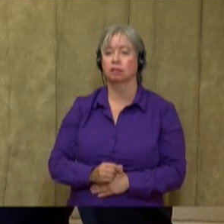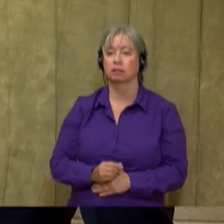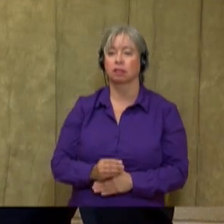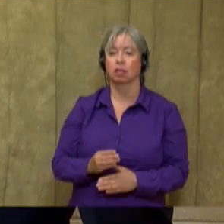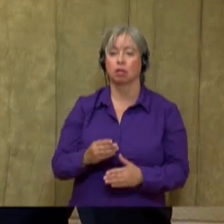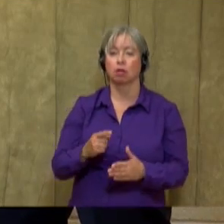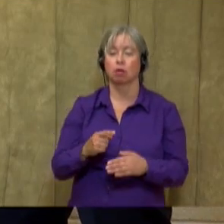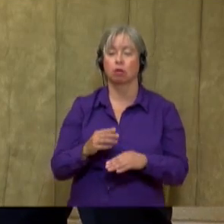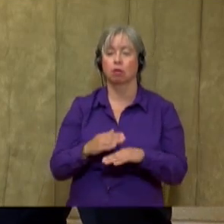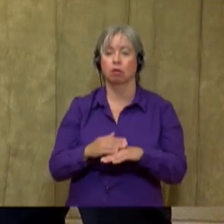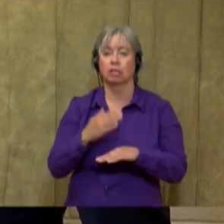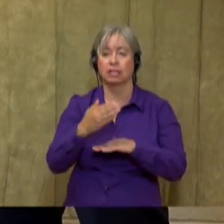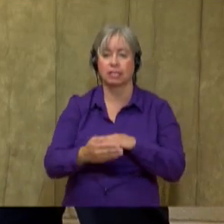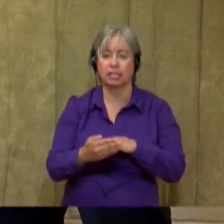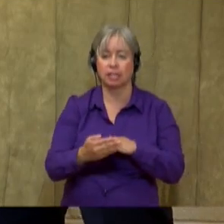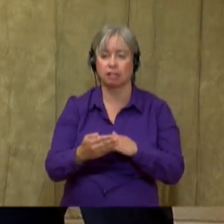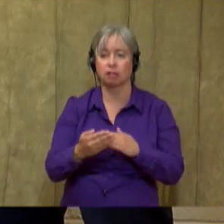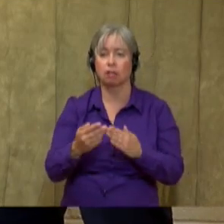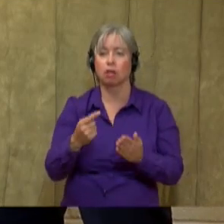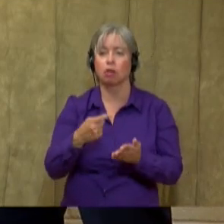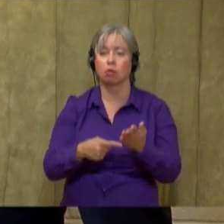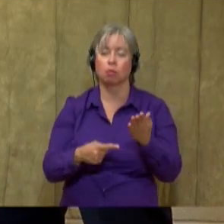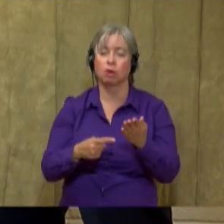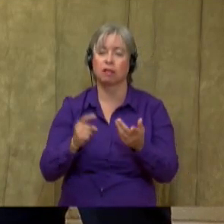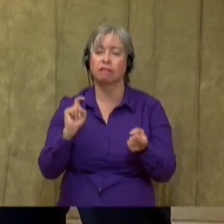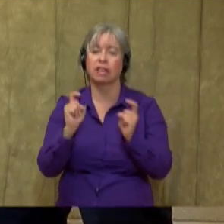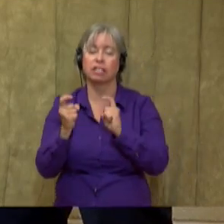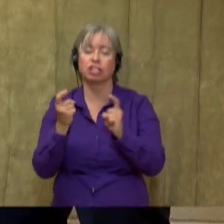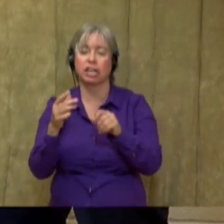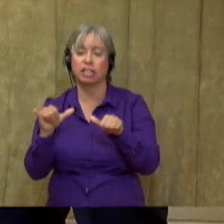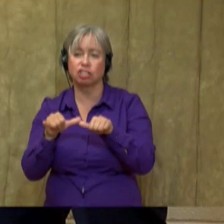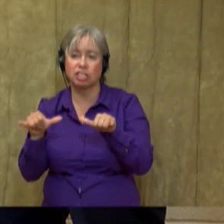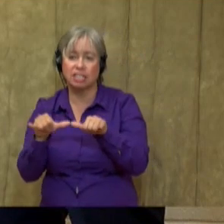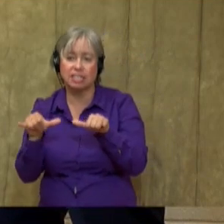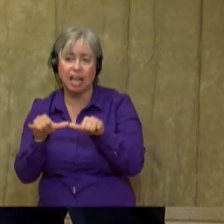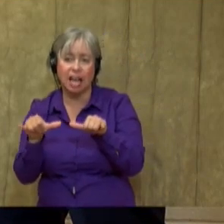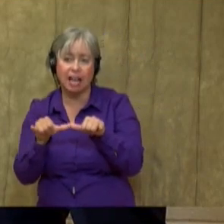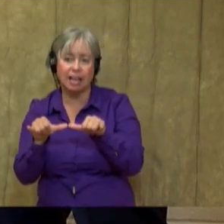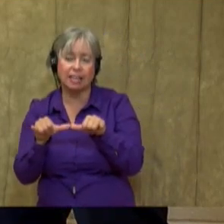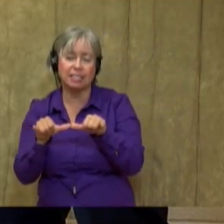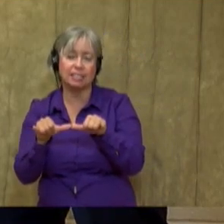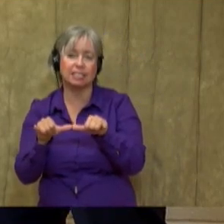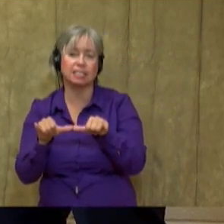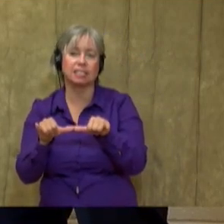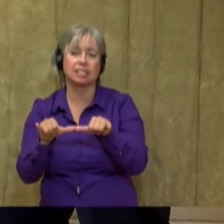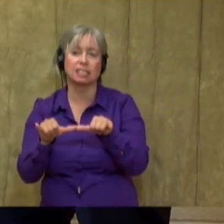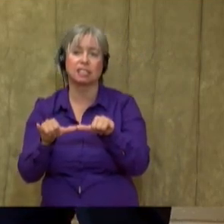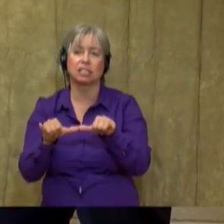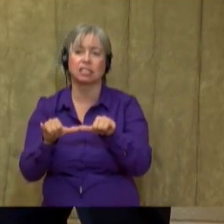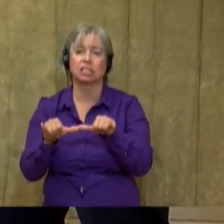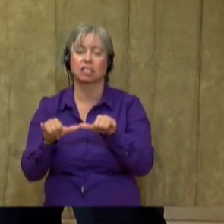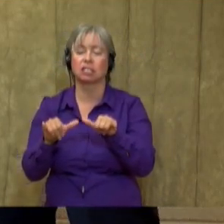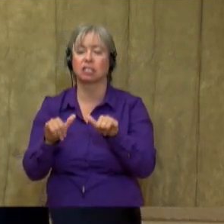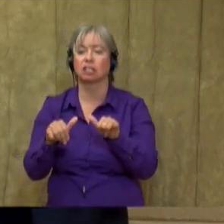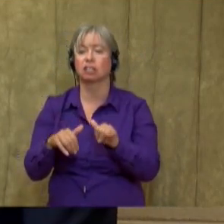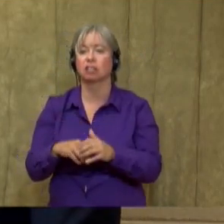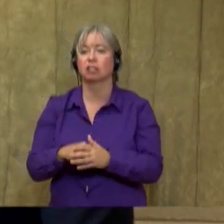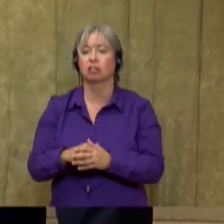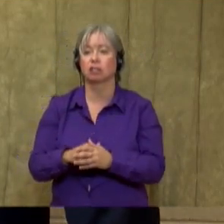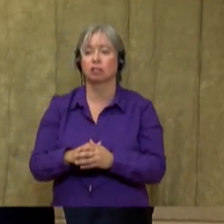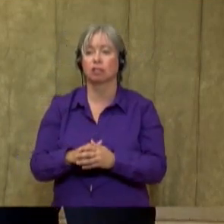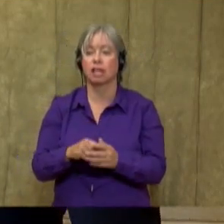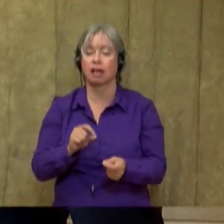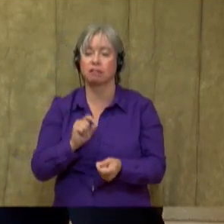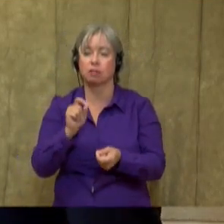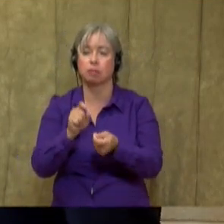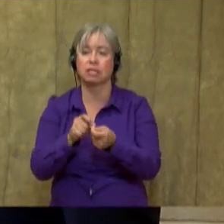is, what happens if I change the size to any size? Can I make that kind of prediction for how many of these cubes are going to have these certain number of